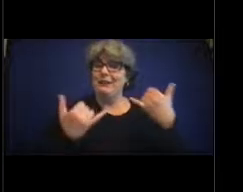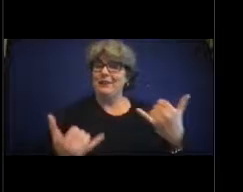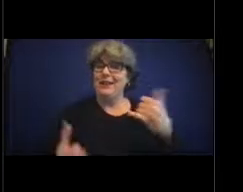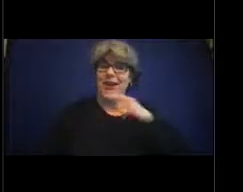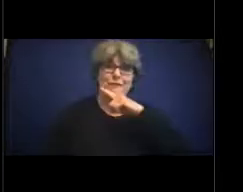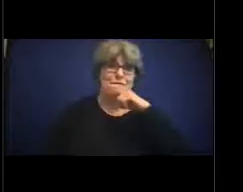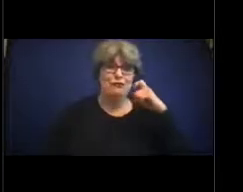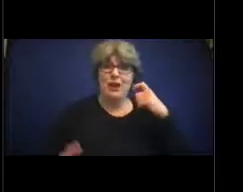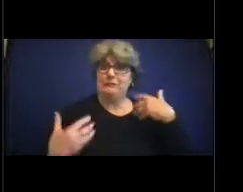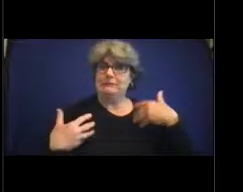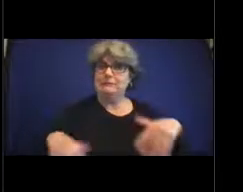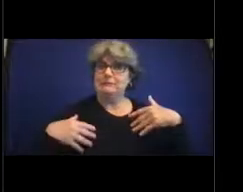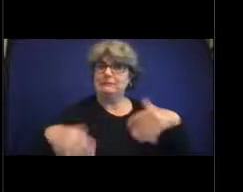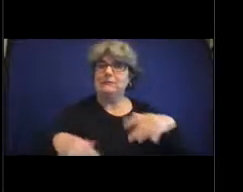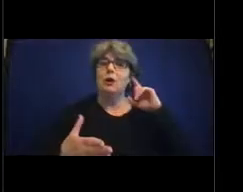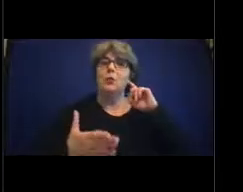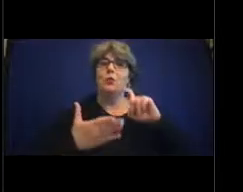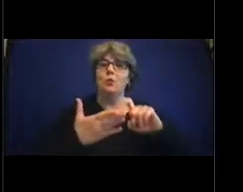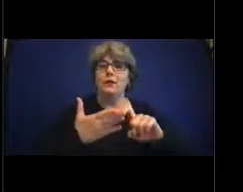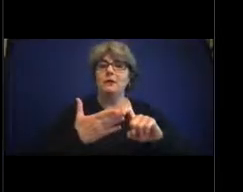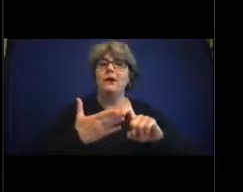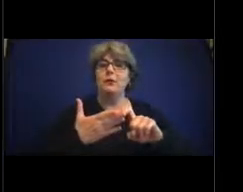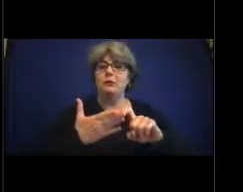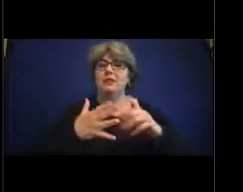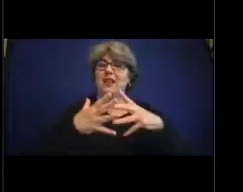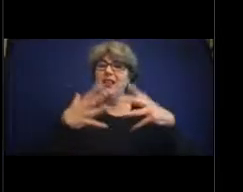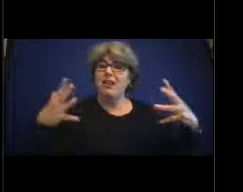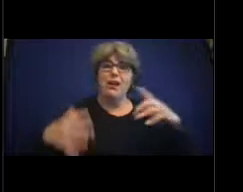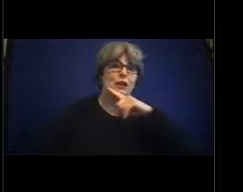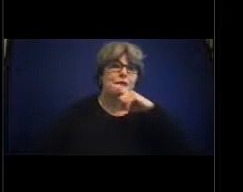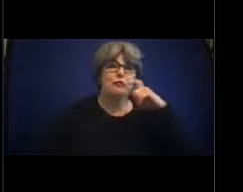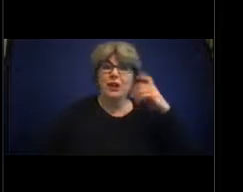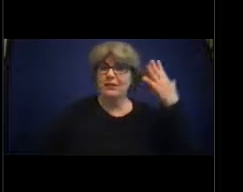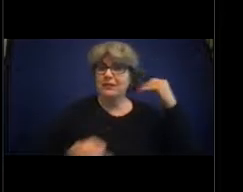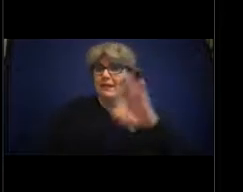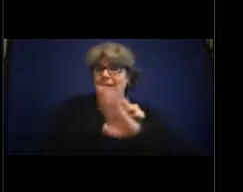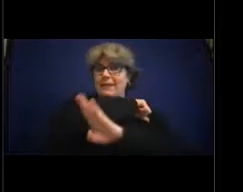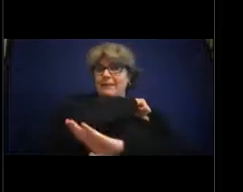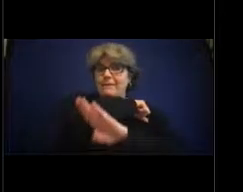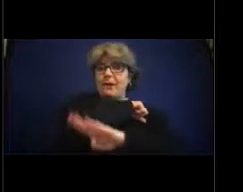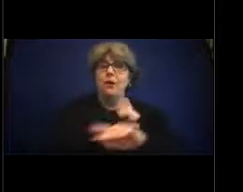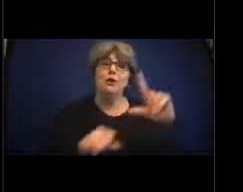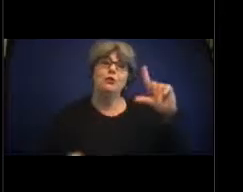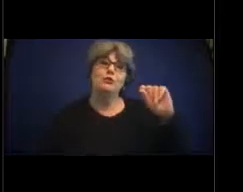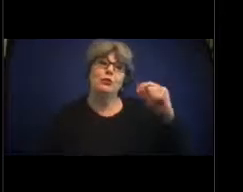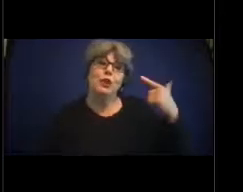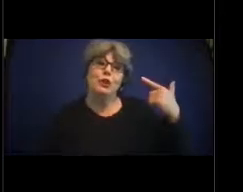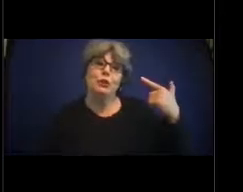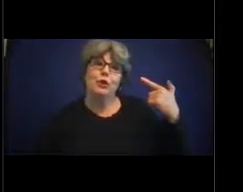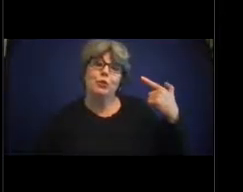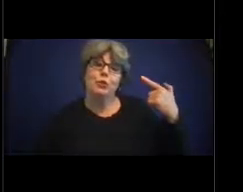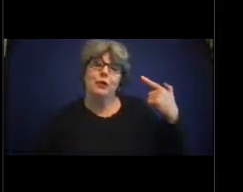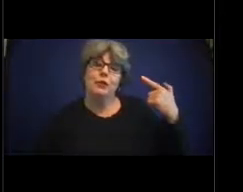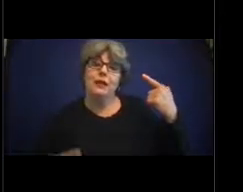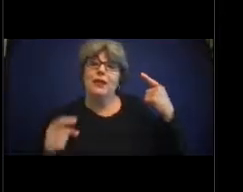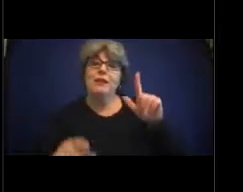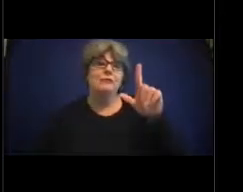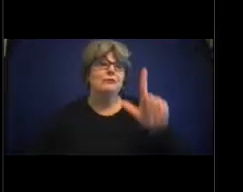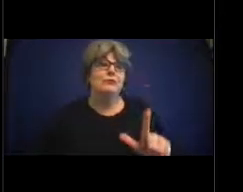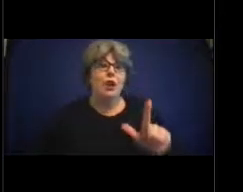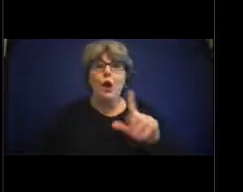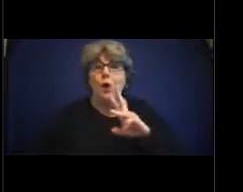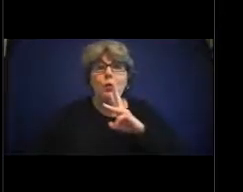saw record coverage of exceptional drought last fall in 2021. And this has led to low water supplies. The